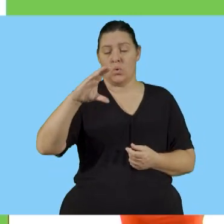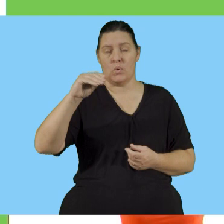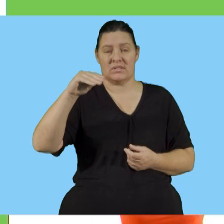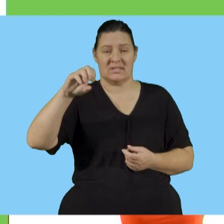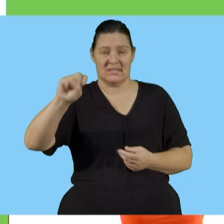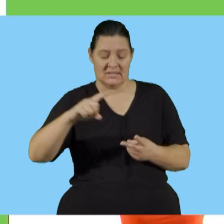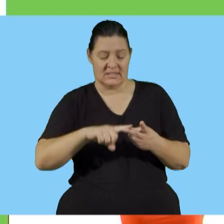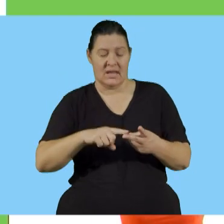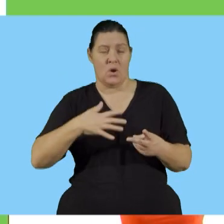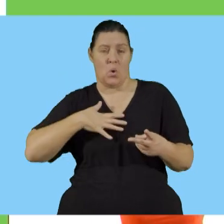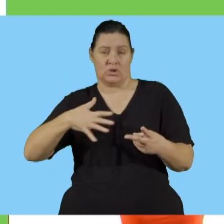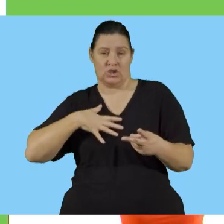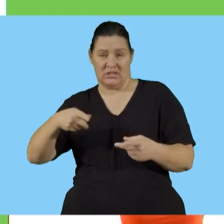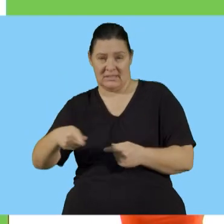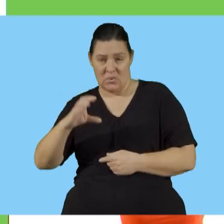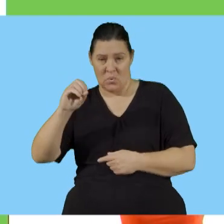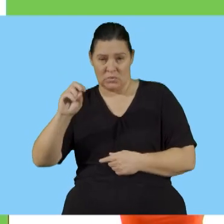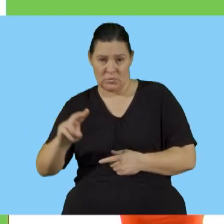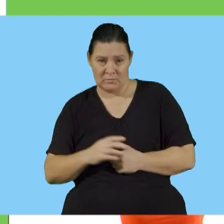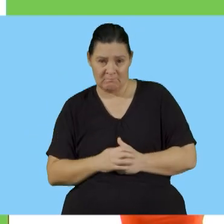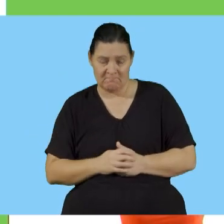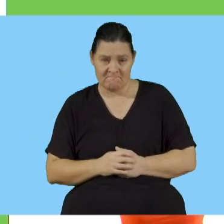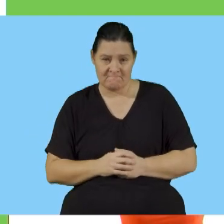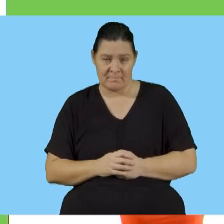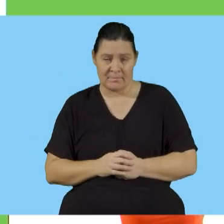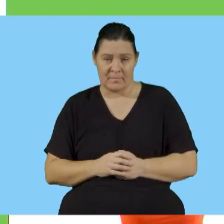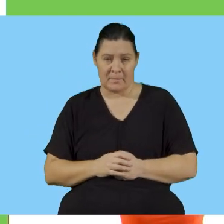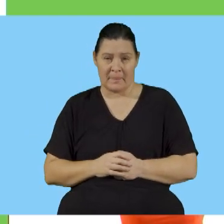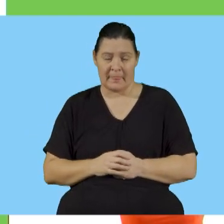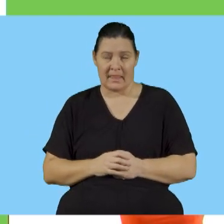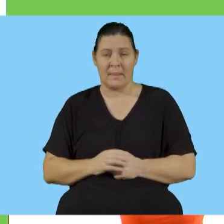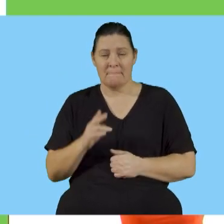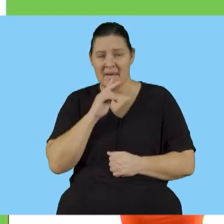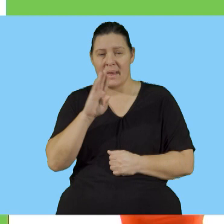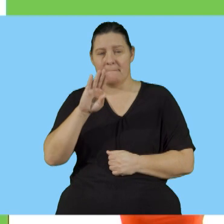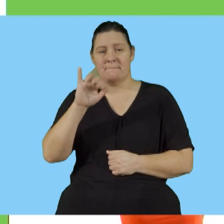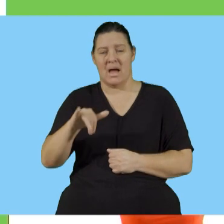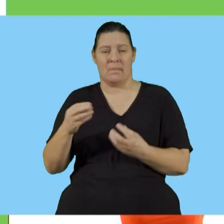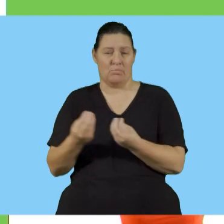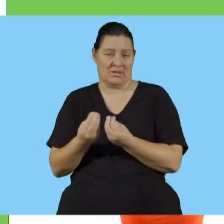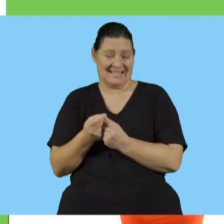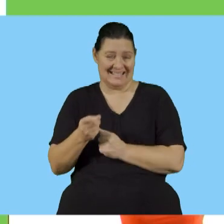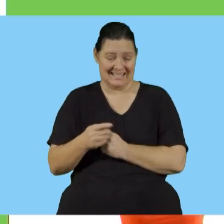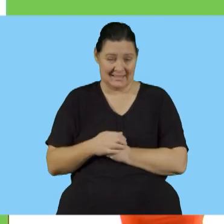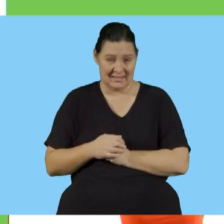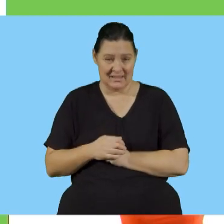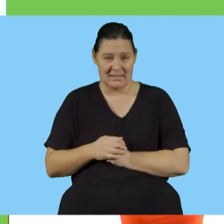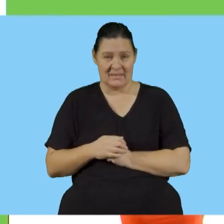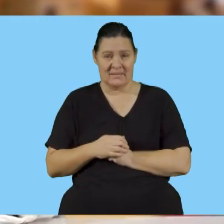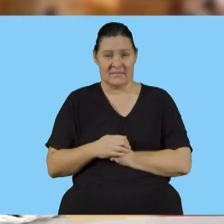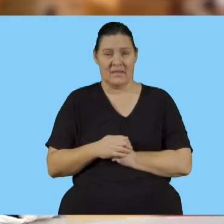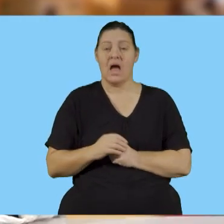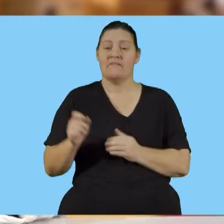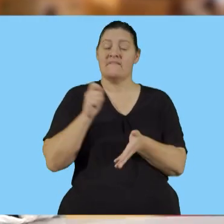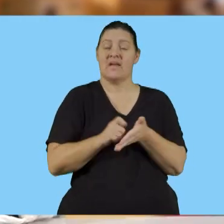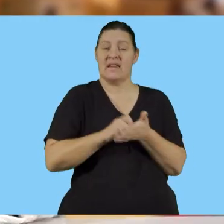two byproducts are namely the glucose and the oxygen. These are the byproducts of photosynthesis. And